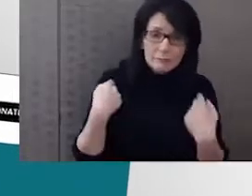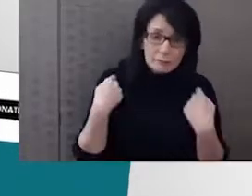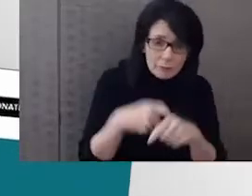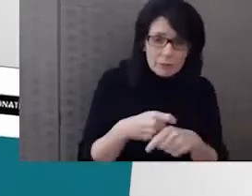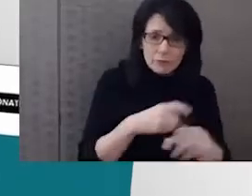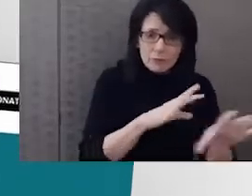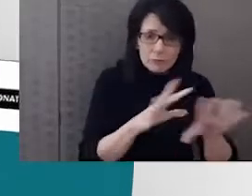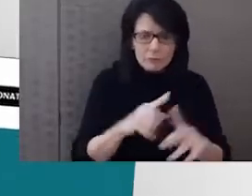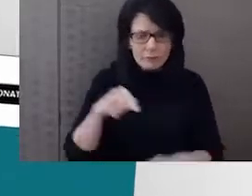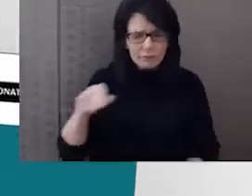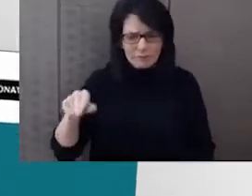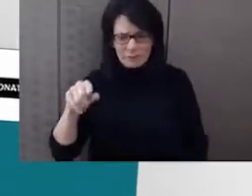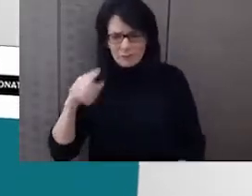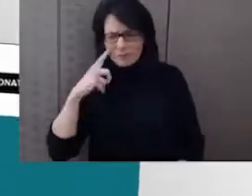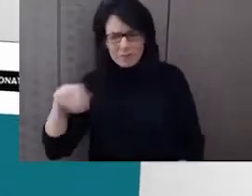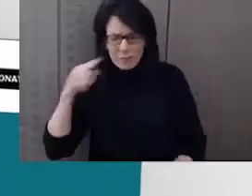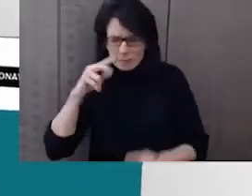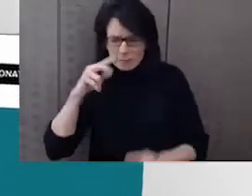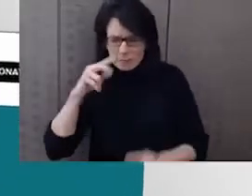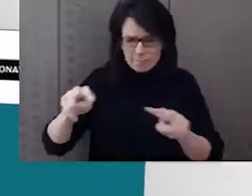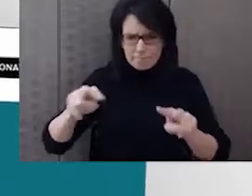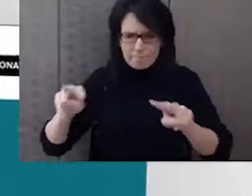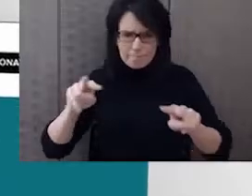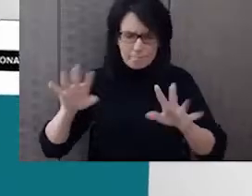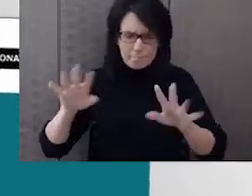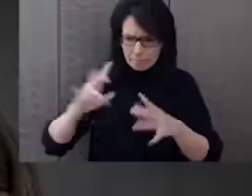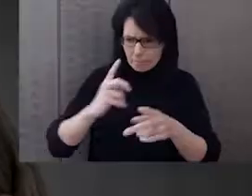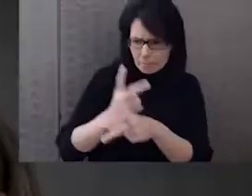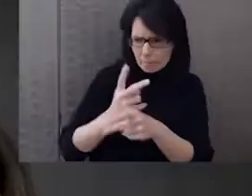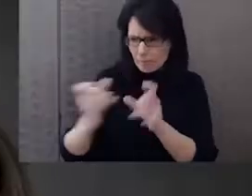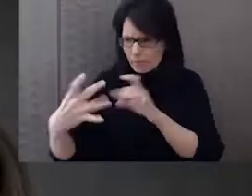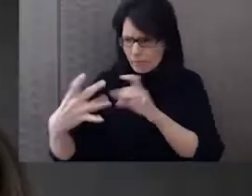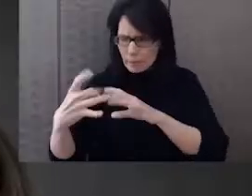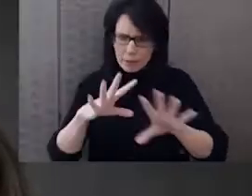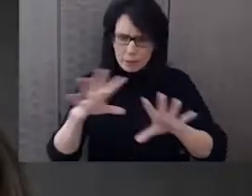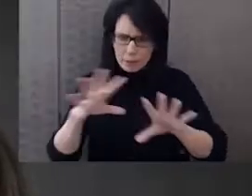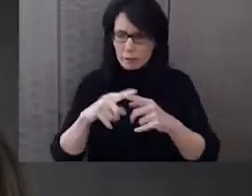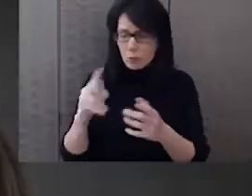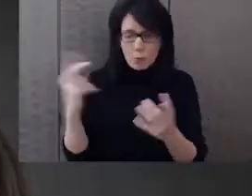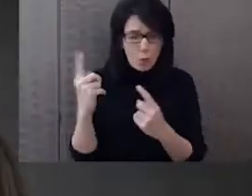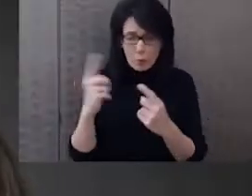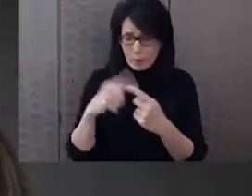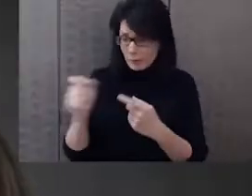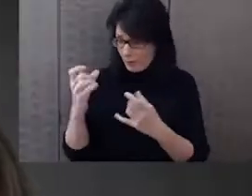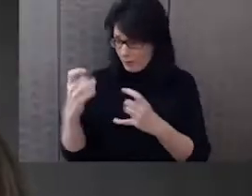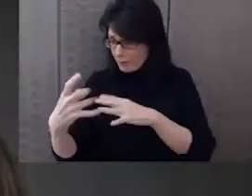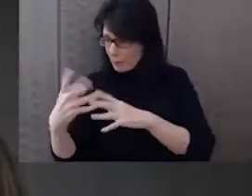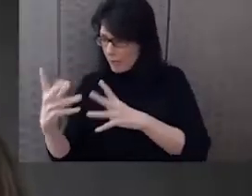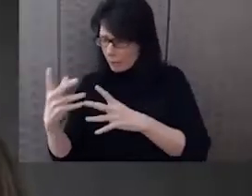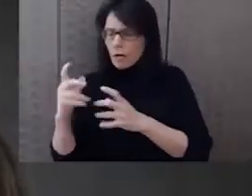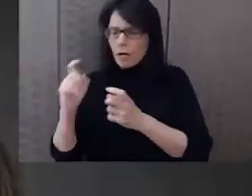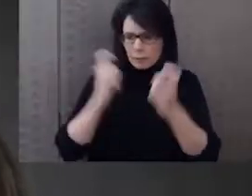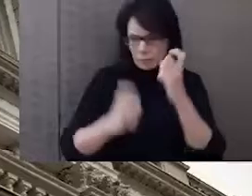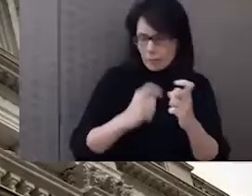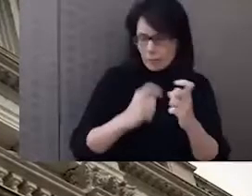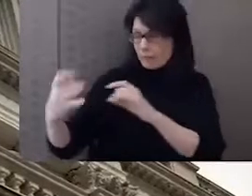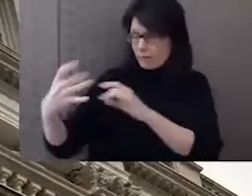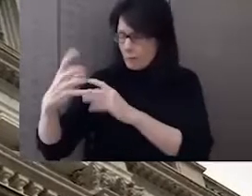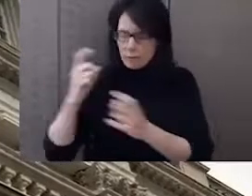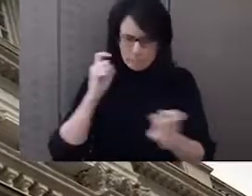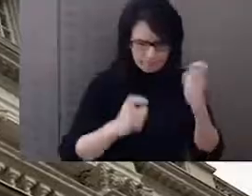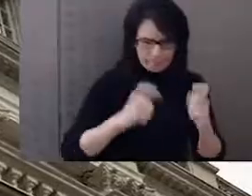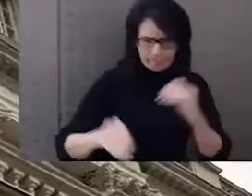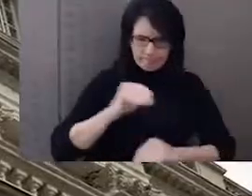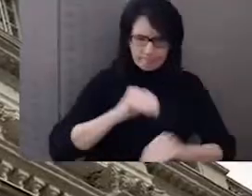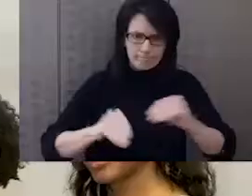monitoring the feedback and the chatter amongst their clients and delivering those messages back to us so that we can shape things that are useful. I think